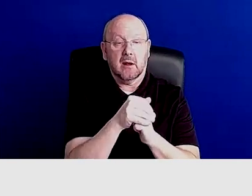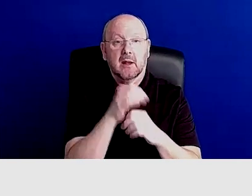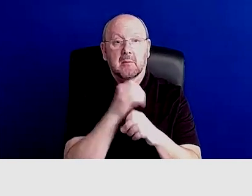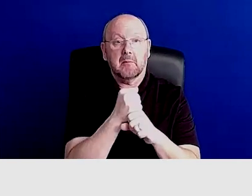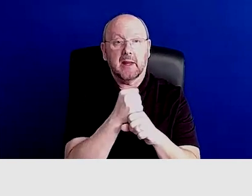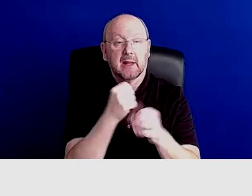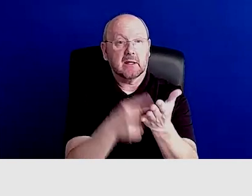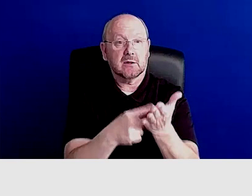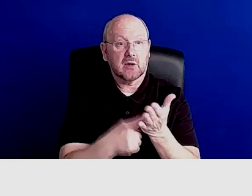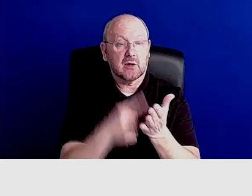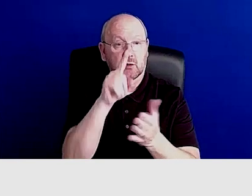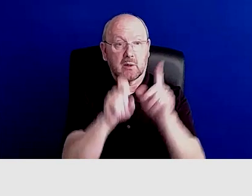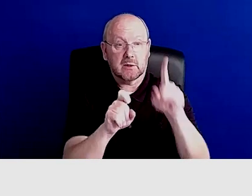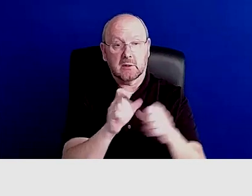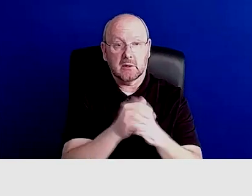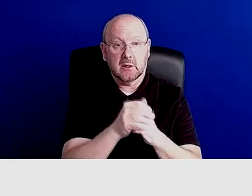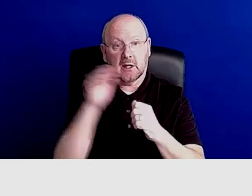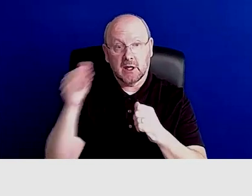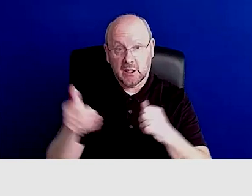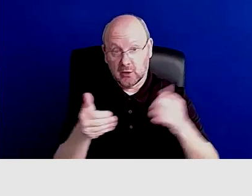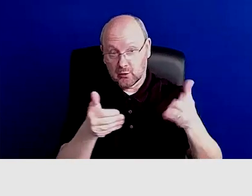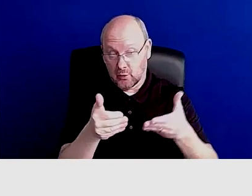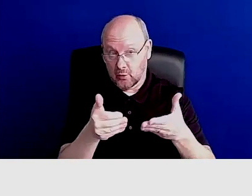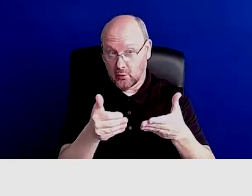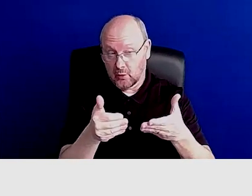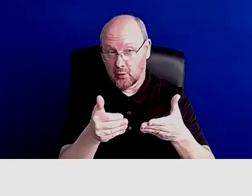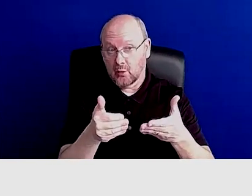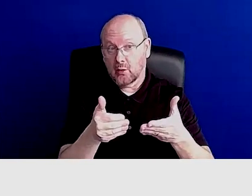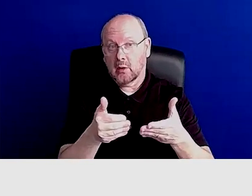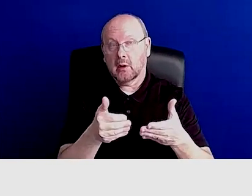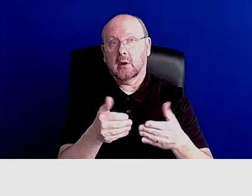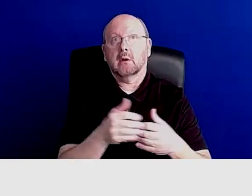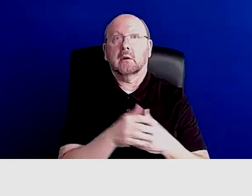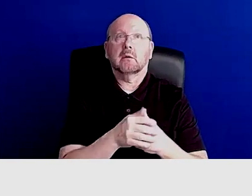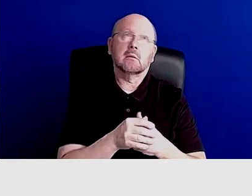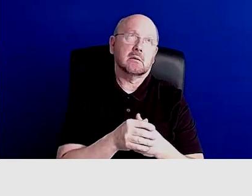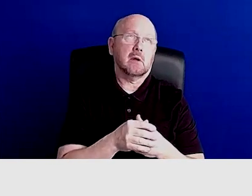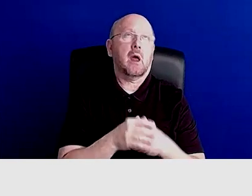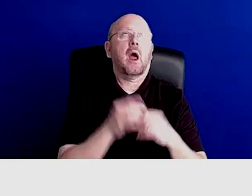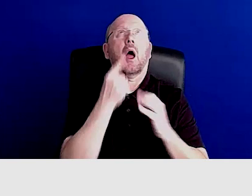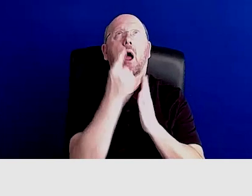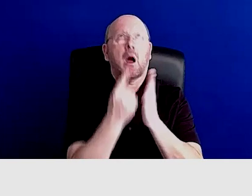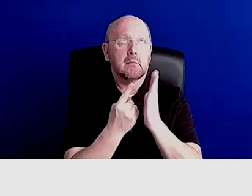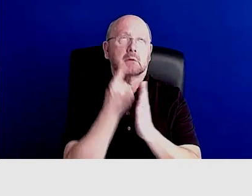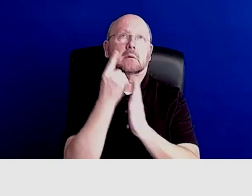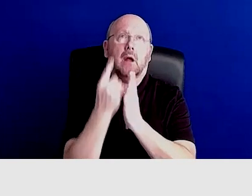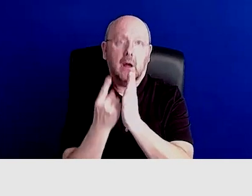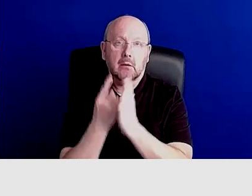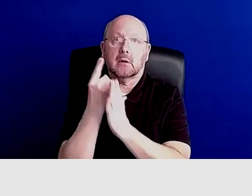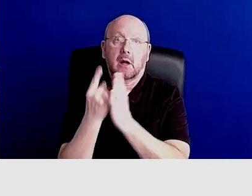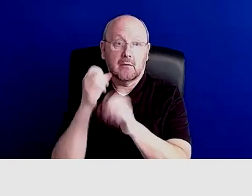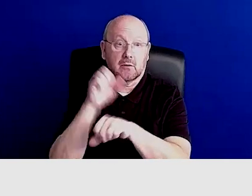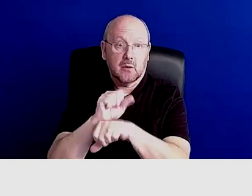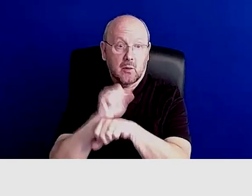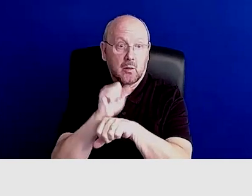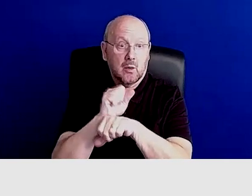questions and like the intro, writing the intros. I mean, that is like, that would be like hours and hours and hours of work to write